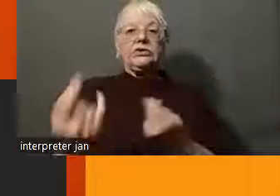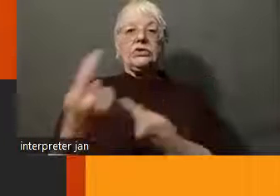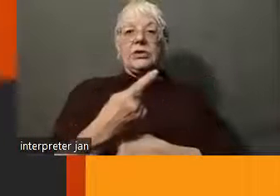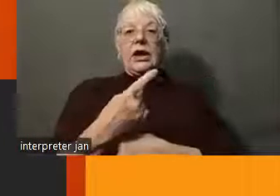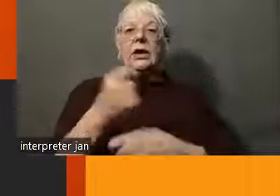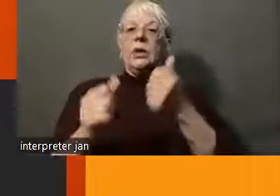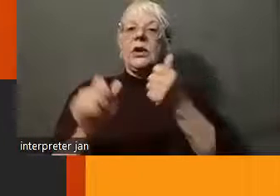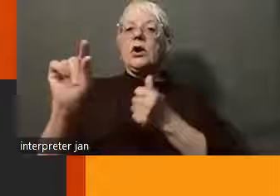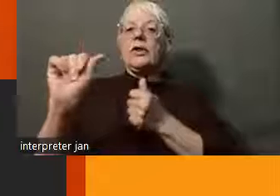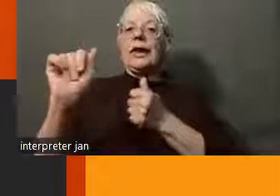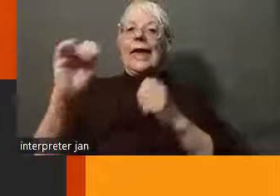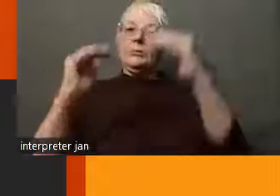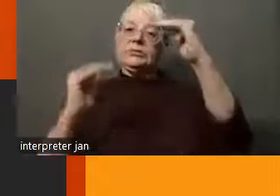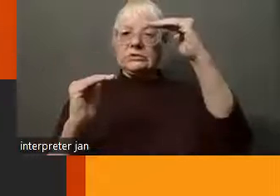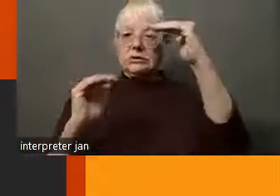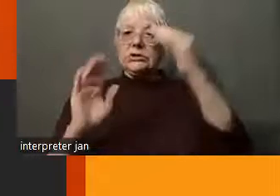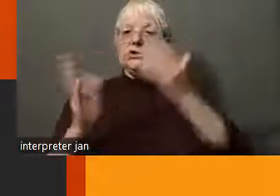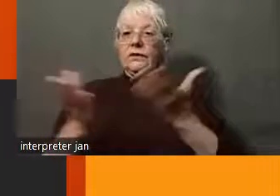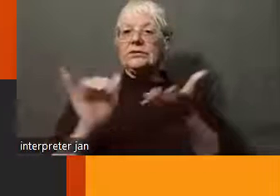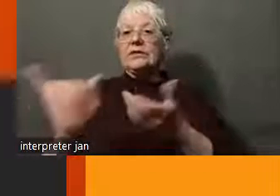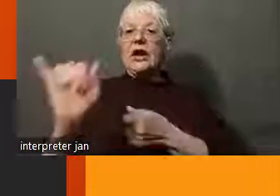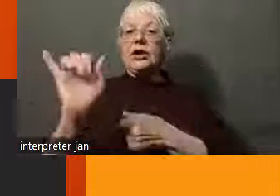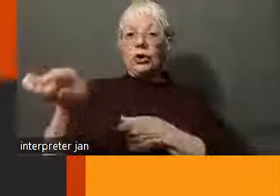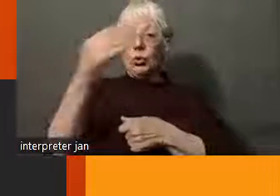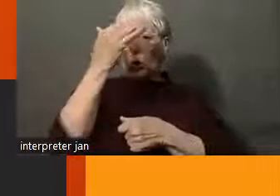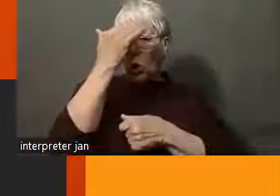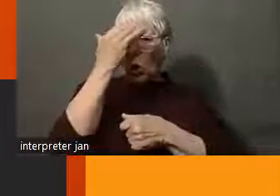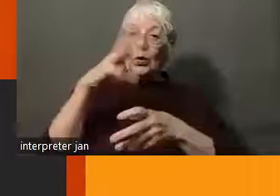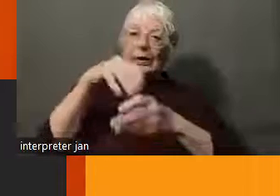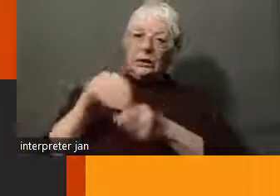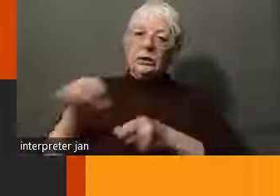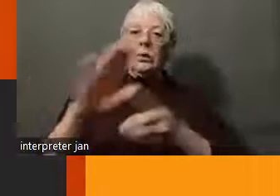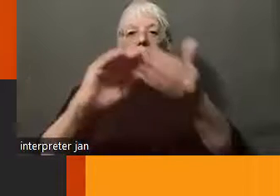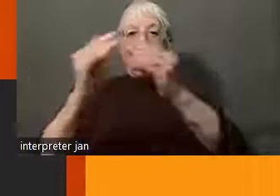in services that you know about in your community?